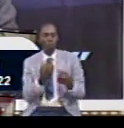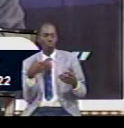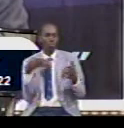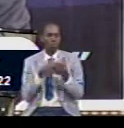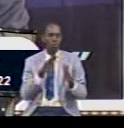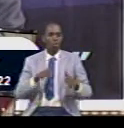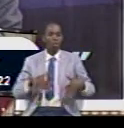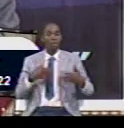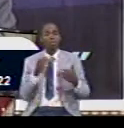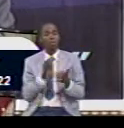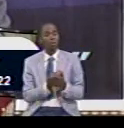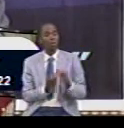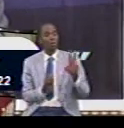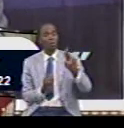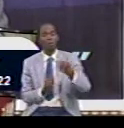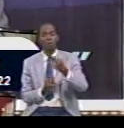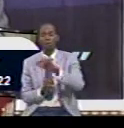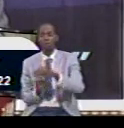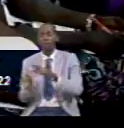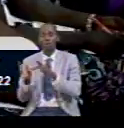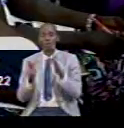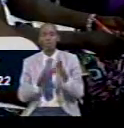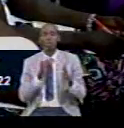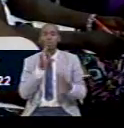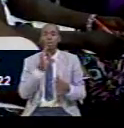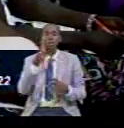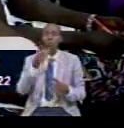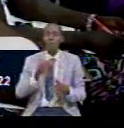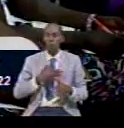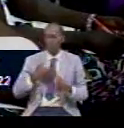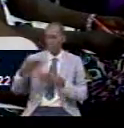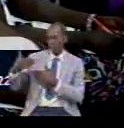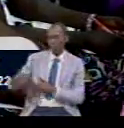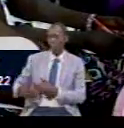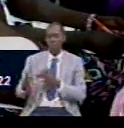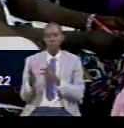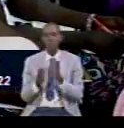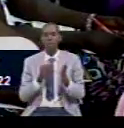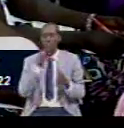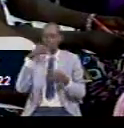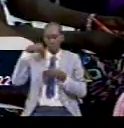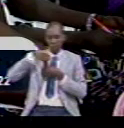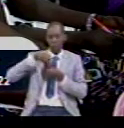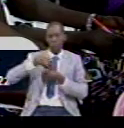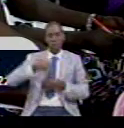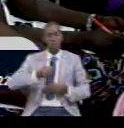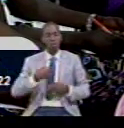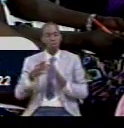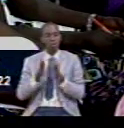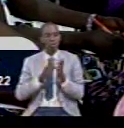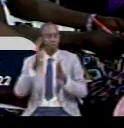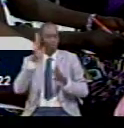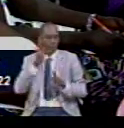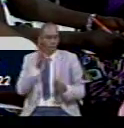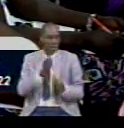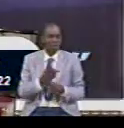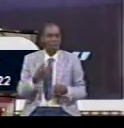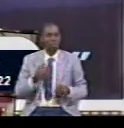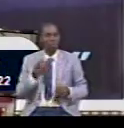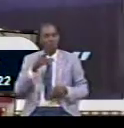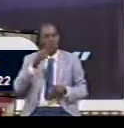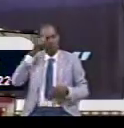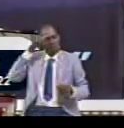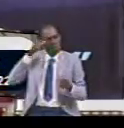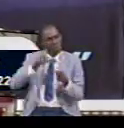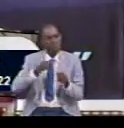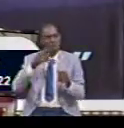say, Jesus is by my side, and Jesus is living within me, and is going to keep me. And you remember the